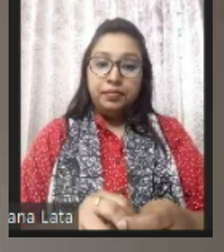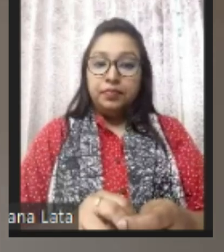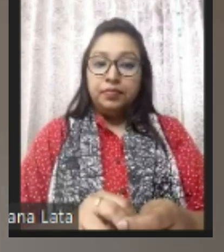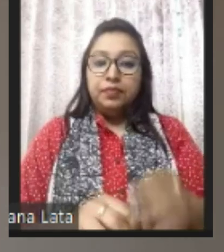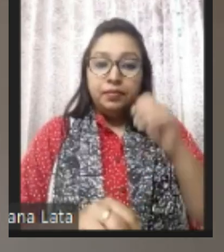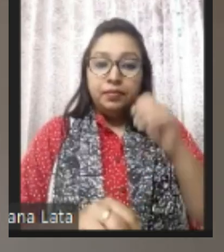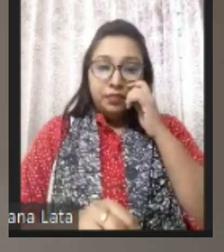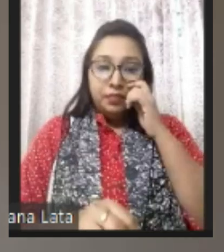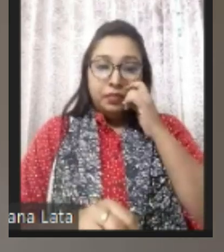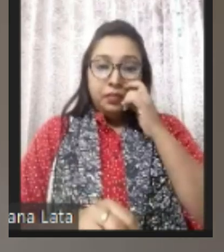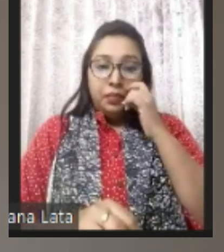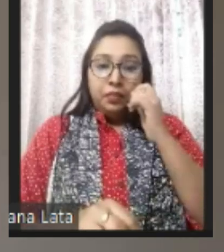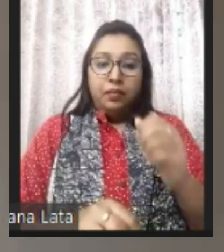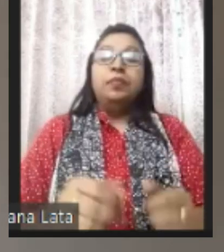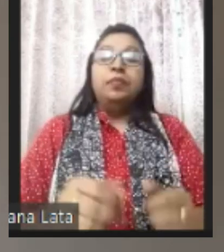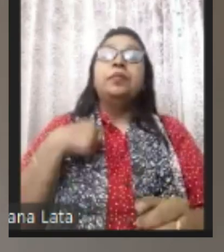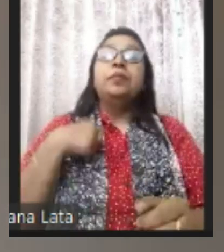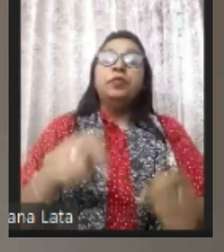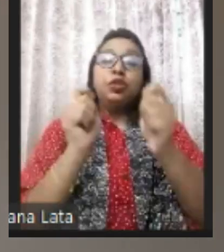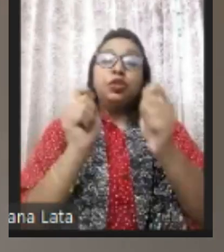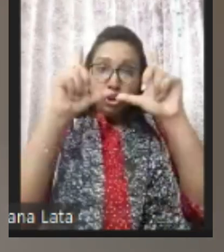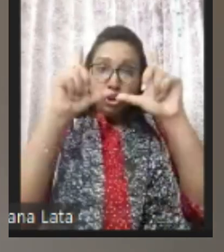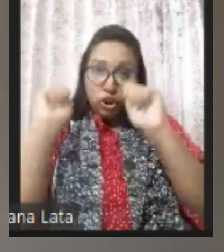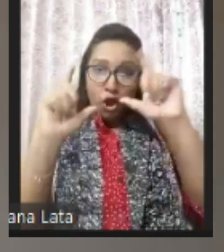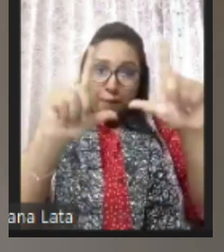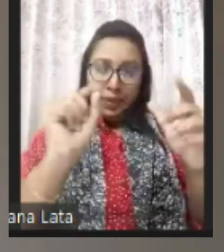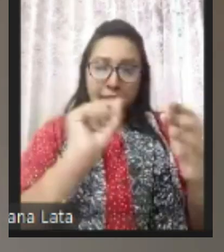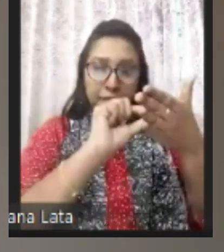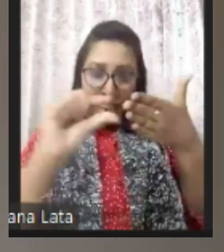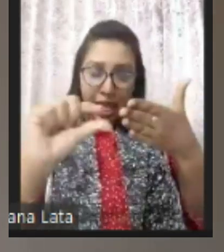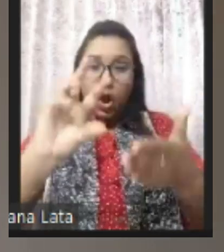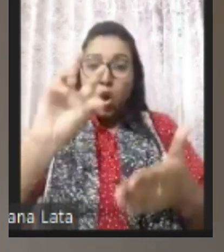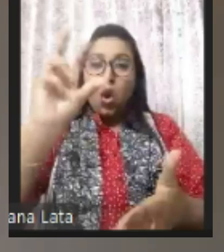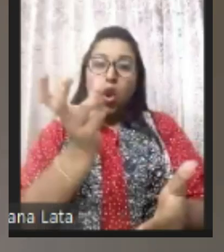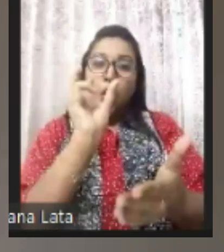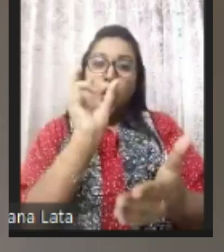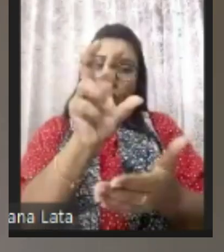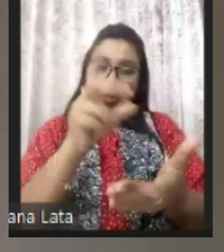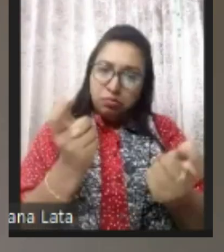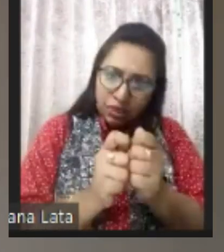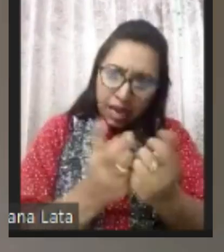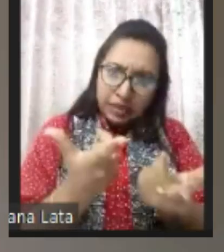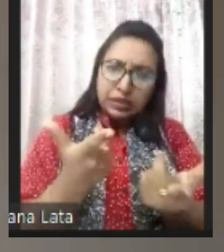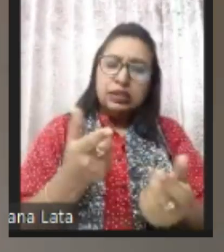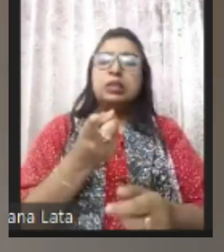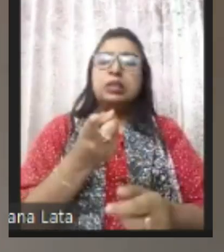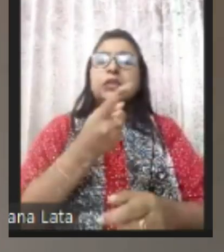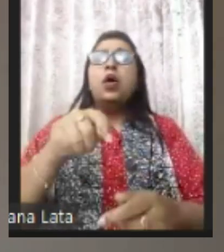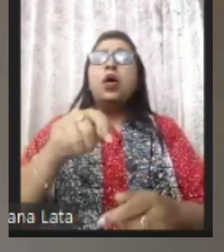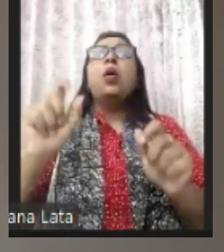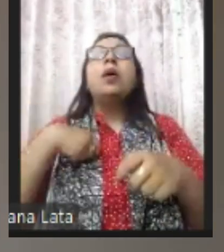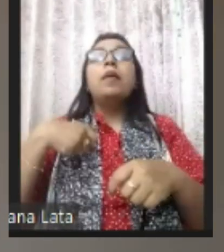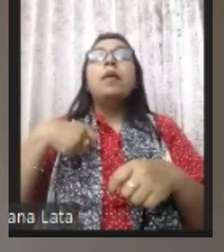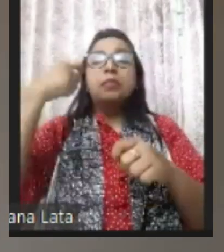not only with text and images, but it could be logos on webinars, for